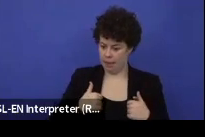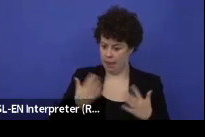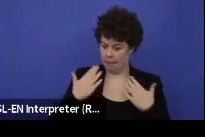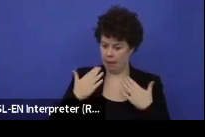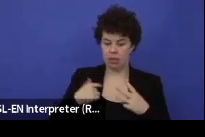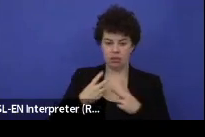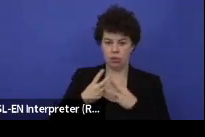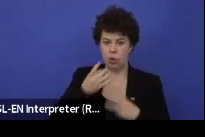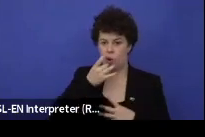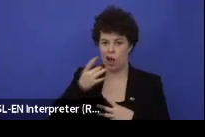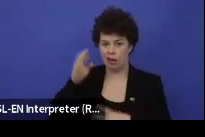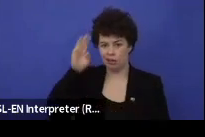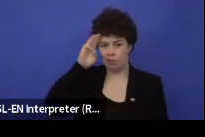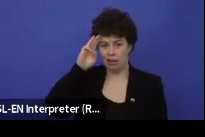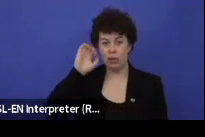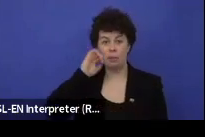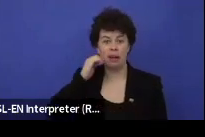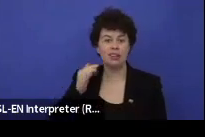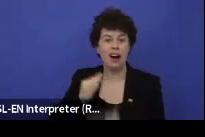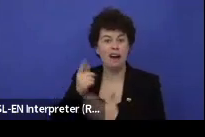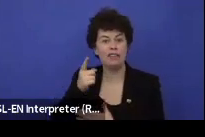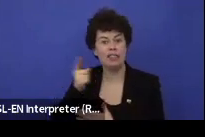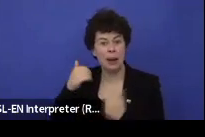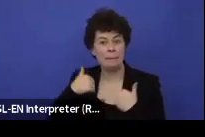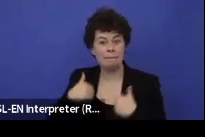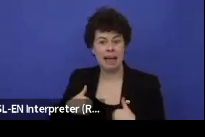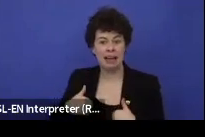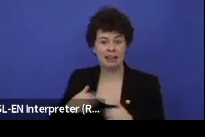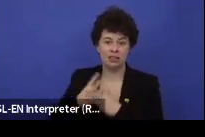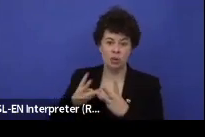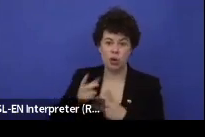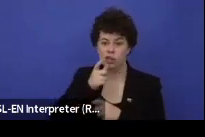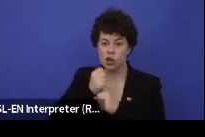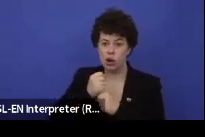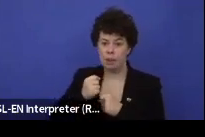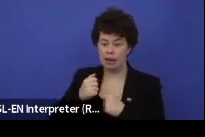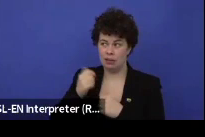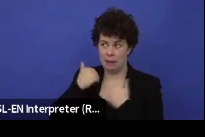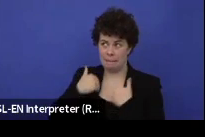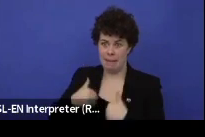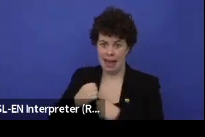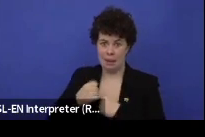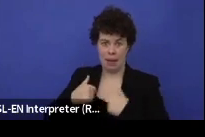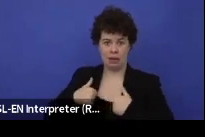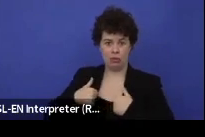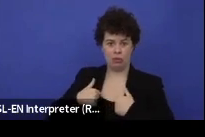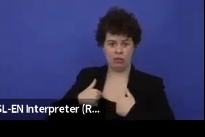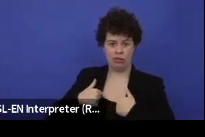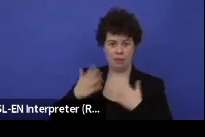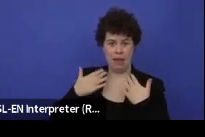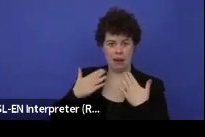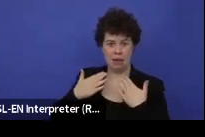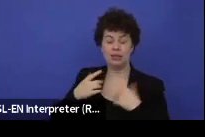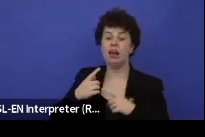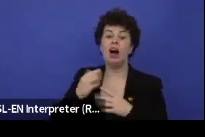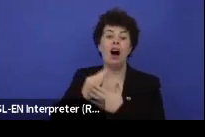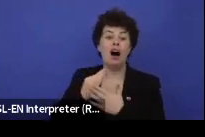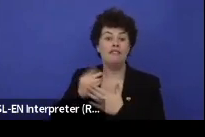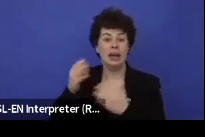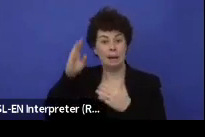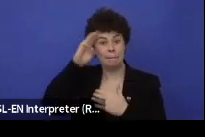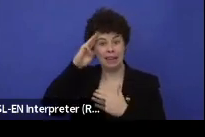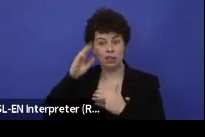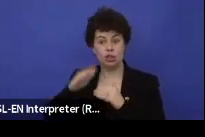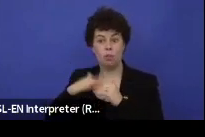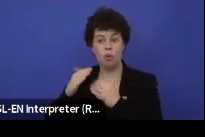because managers are often men and they don't want to approach a male. Quite often managers are younger than them and